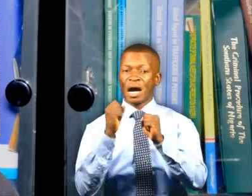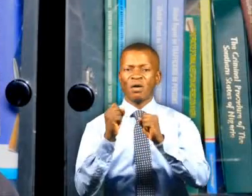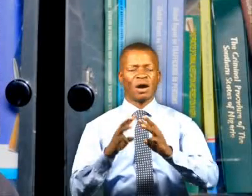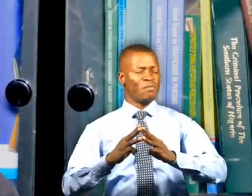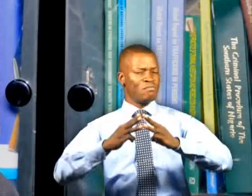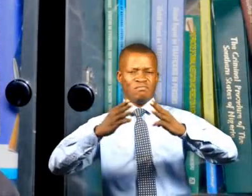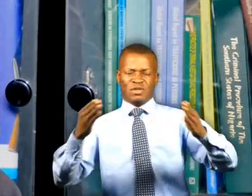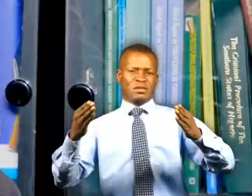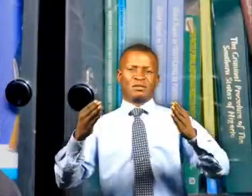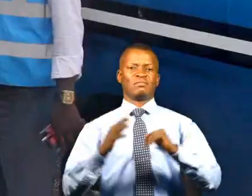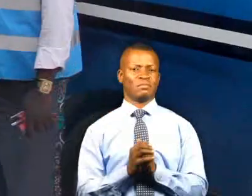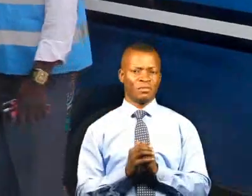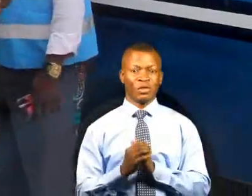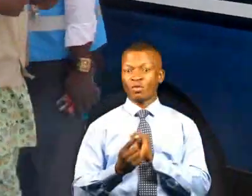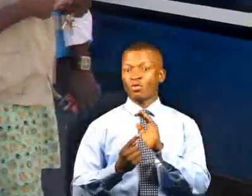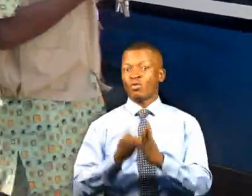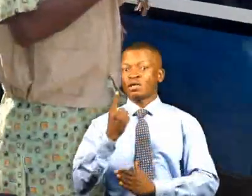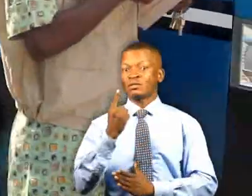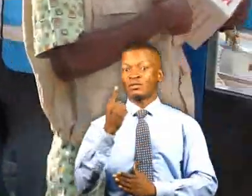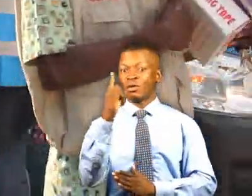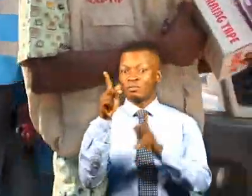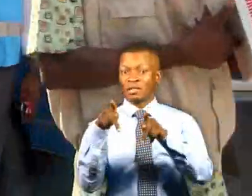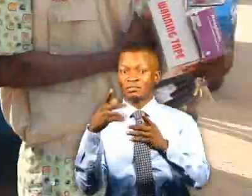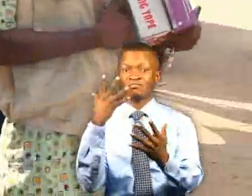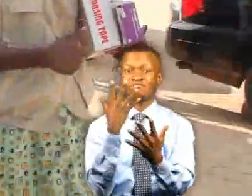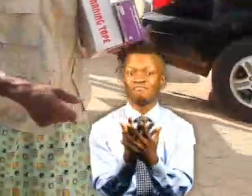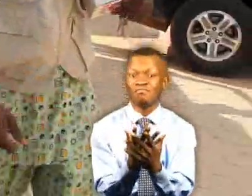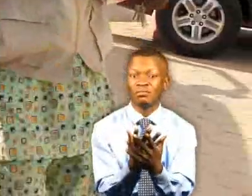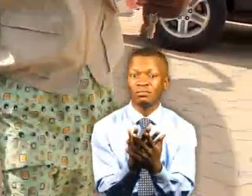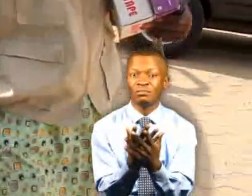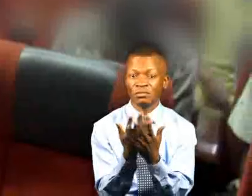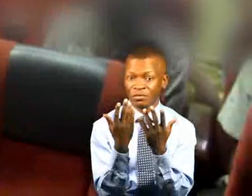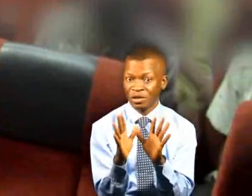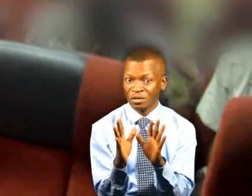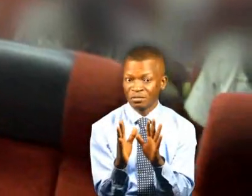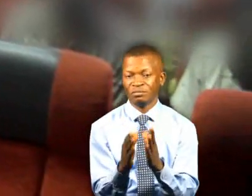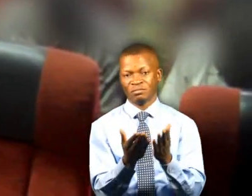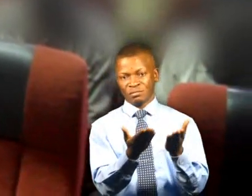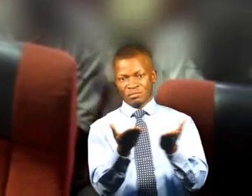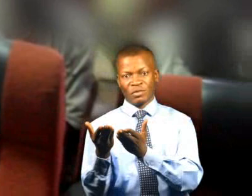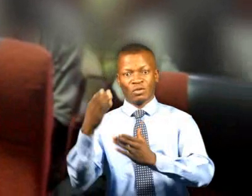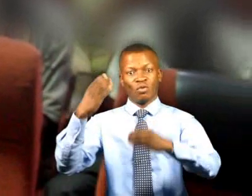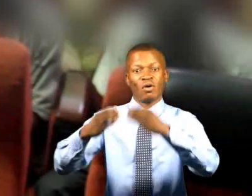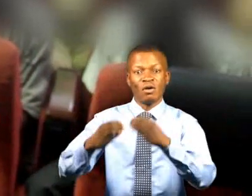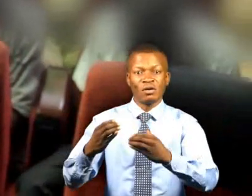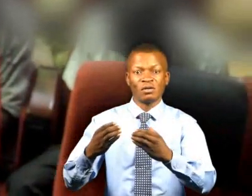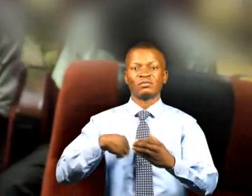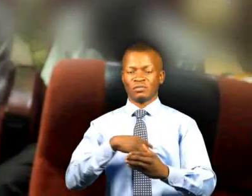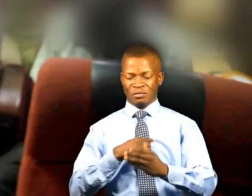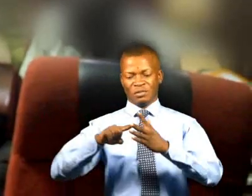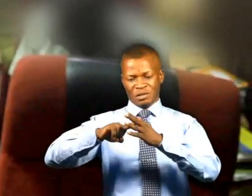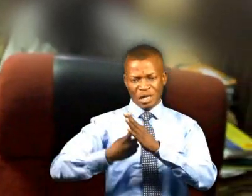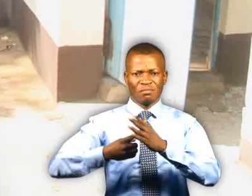powers are very wide. Once a person is arrested and is arraigned before the court, then